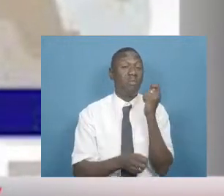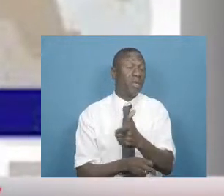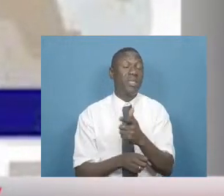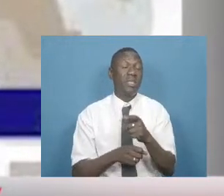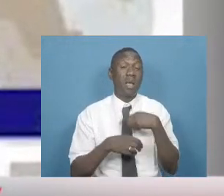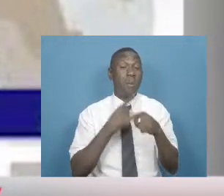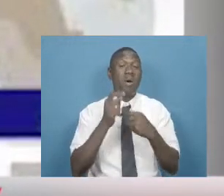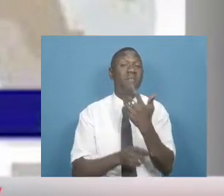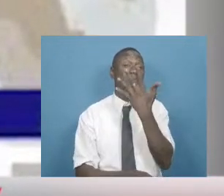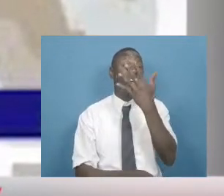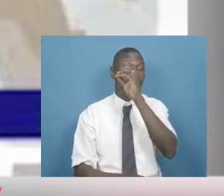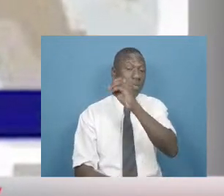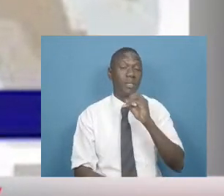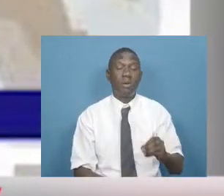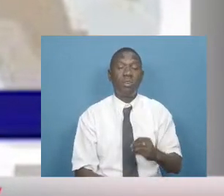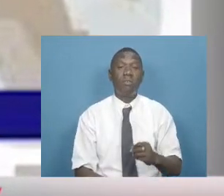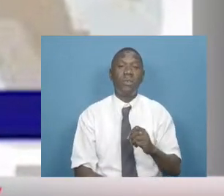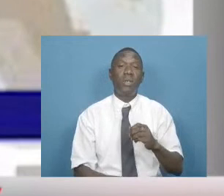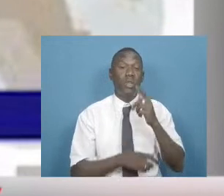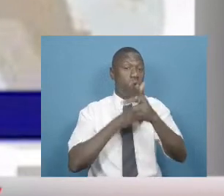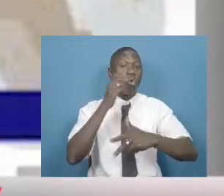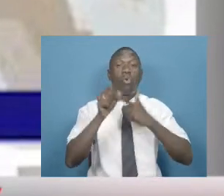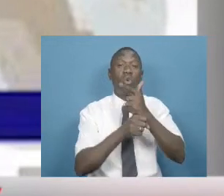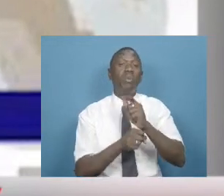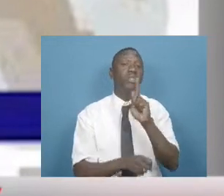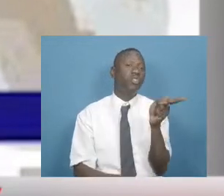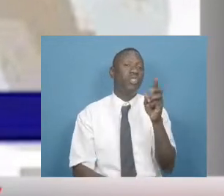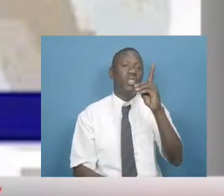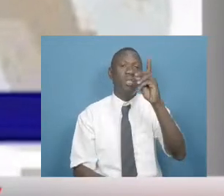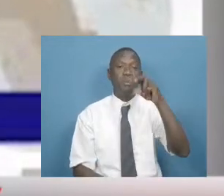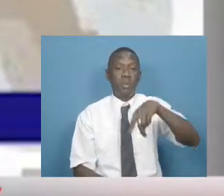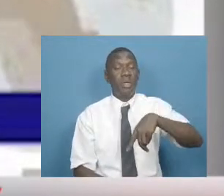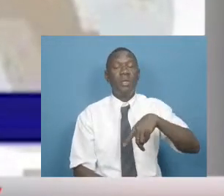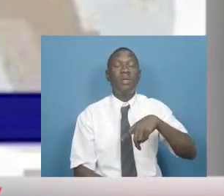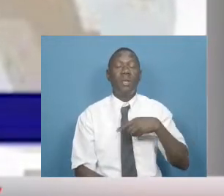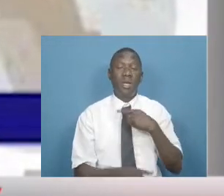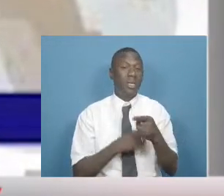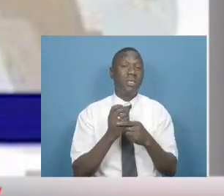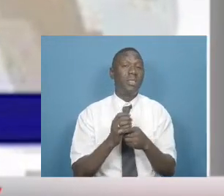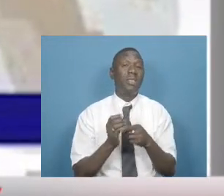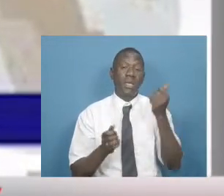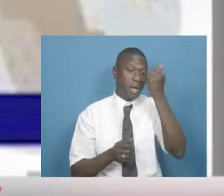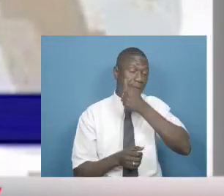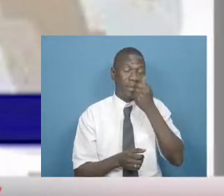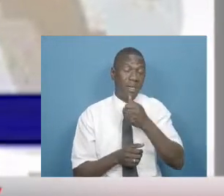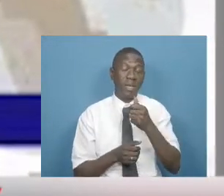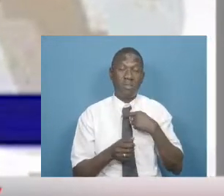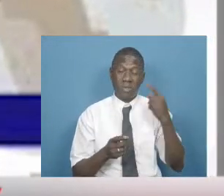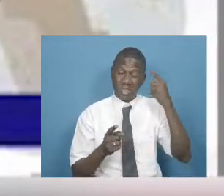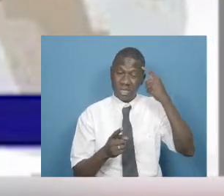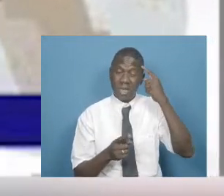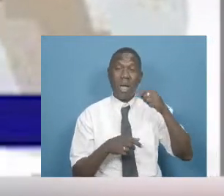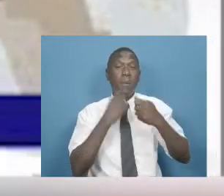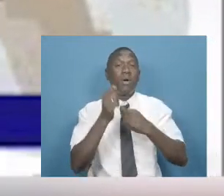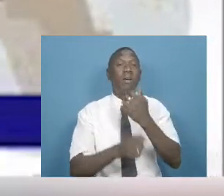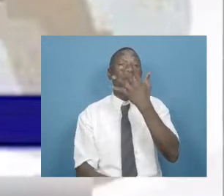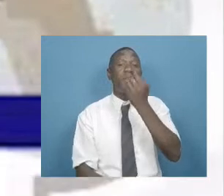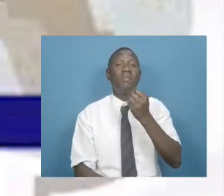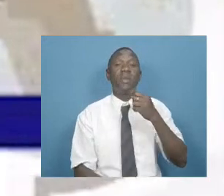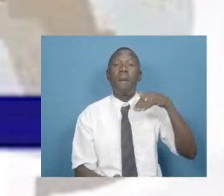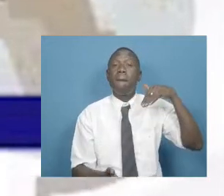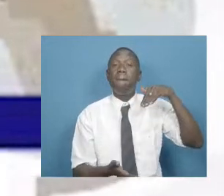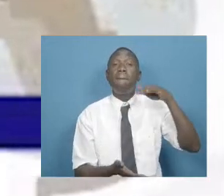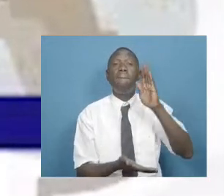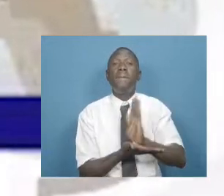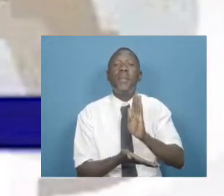world's GDP, or $2.6 trillion. In Africa, according to some estimates, about $50 billion is lost